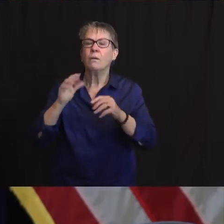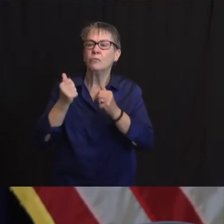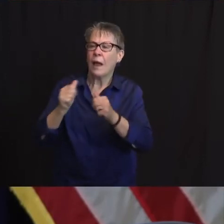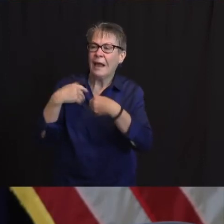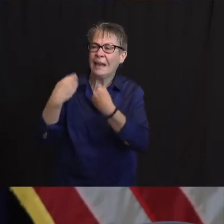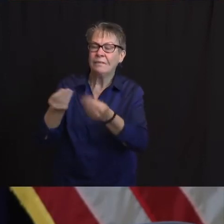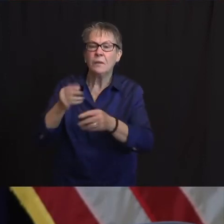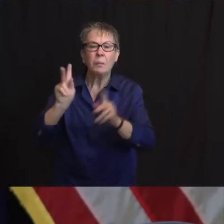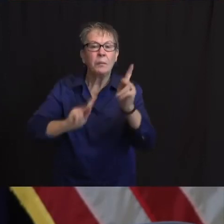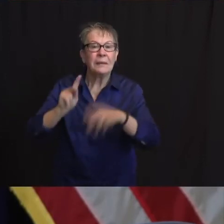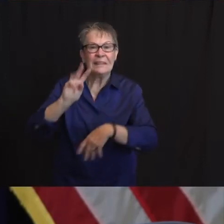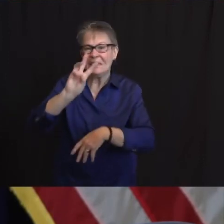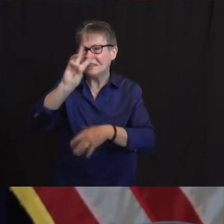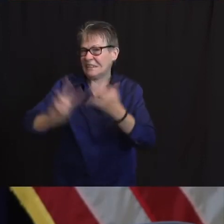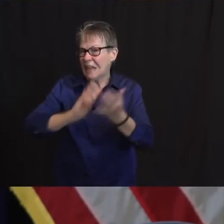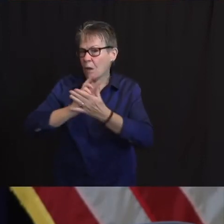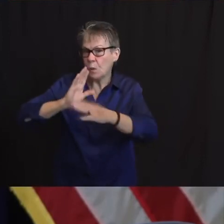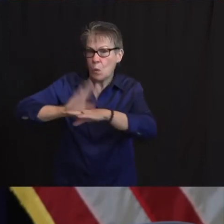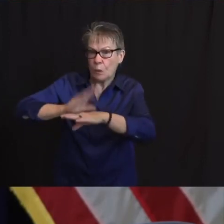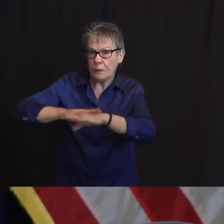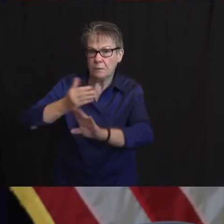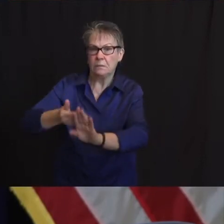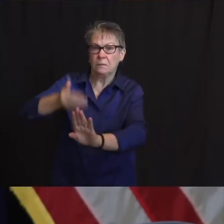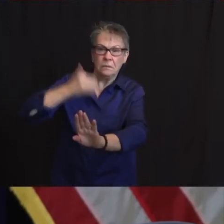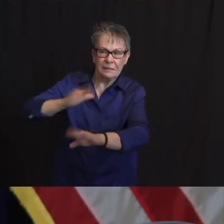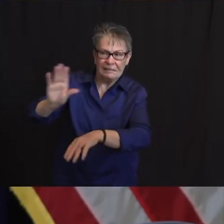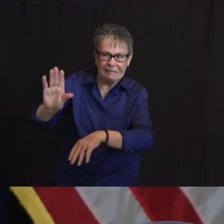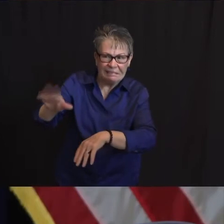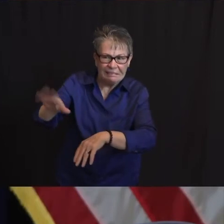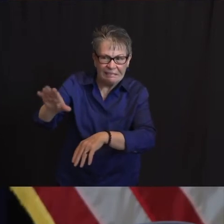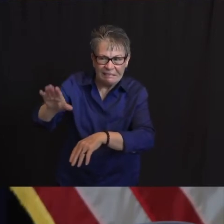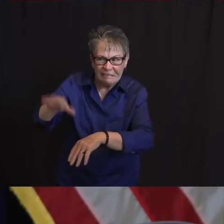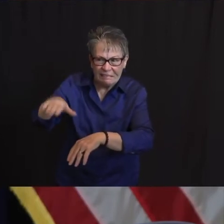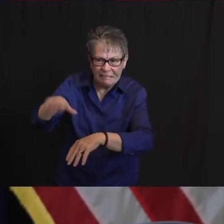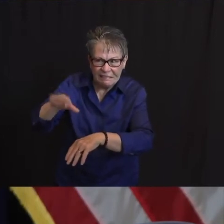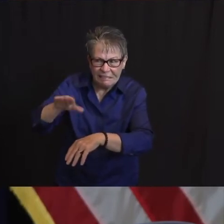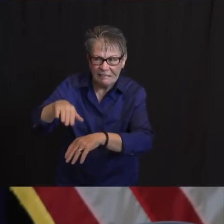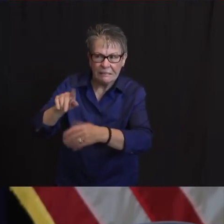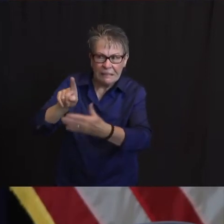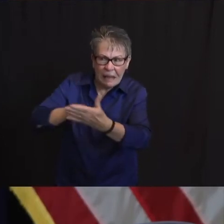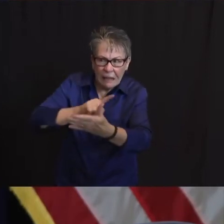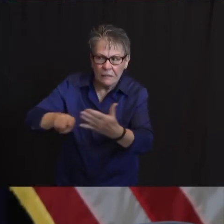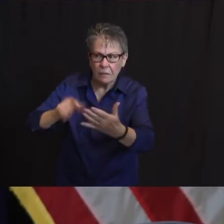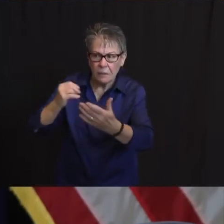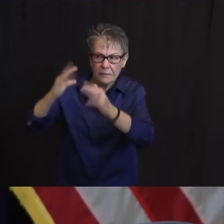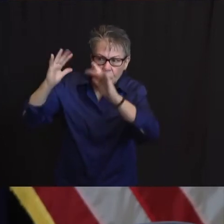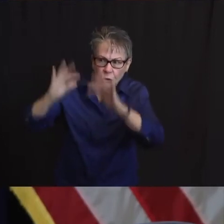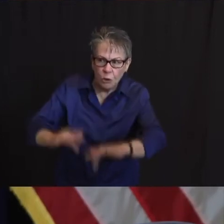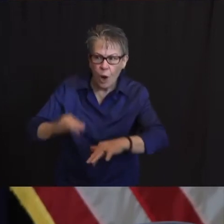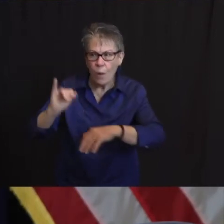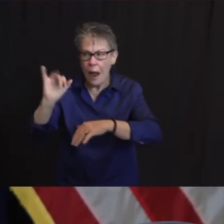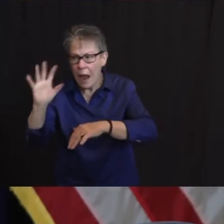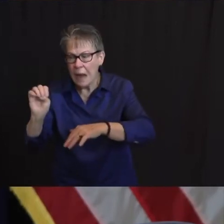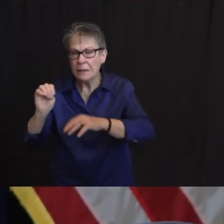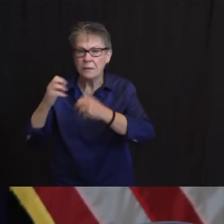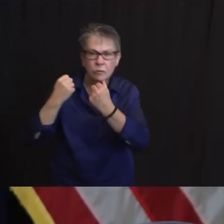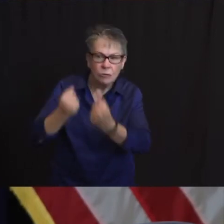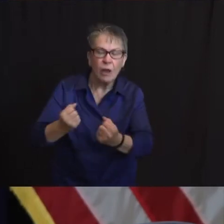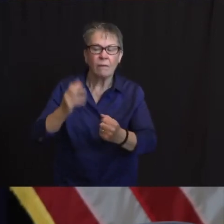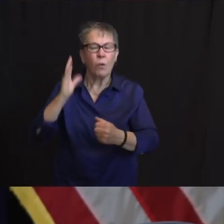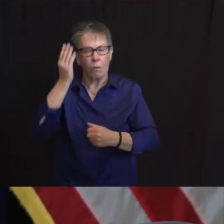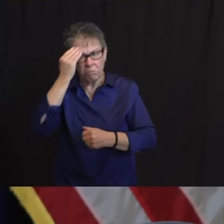inclement weather, to make sure that everybody who has an appointment is appropriately notified via phone or text. And as of tomorrow, we don't